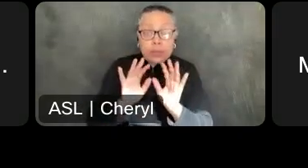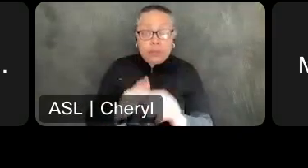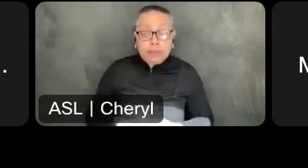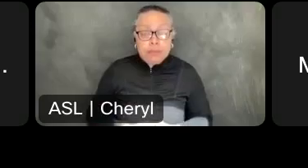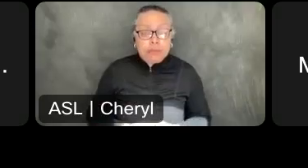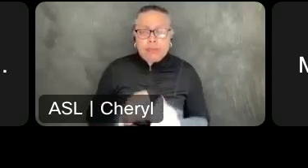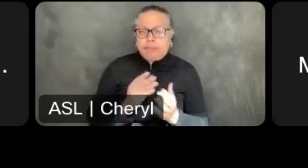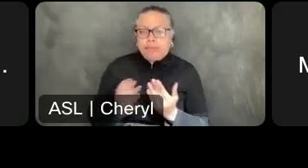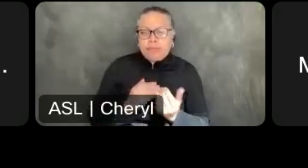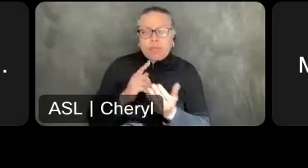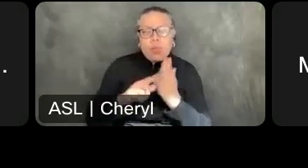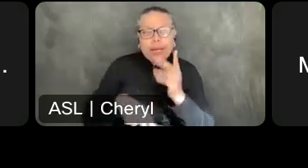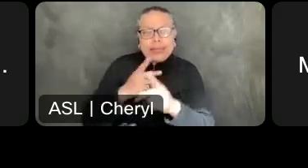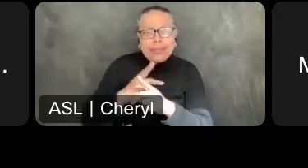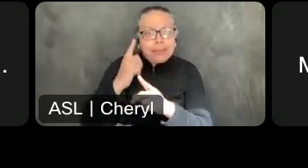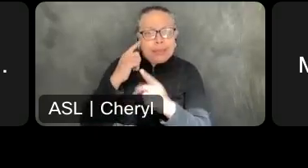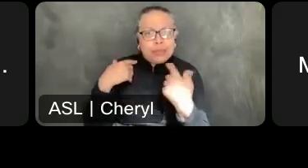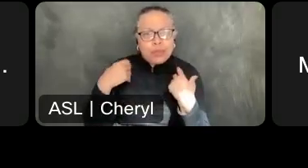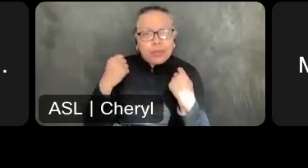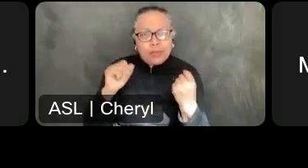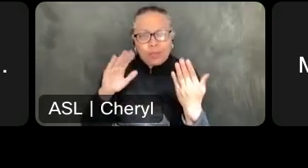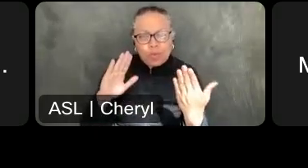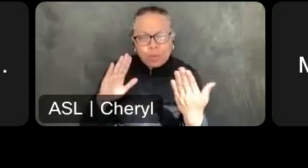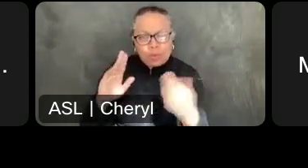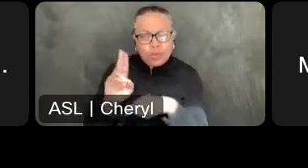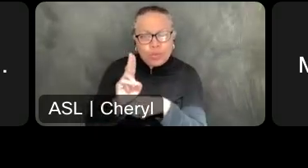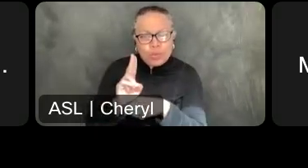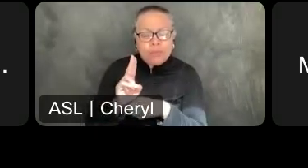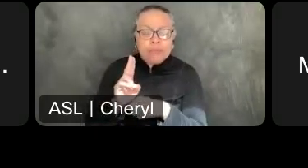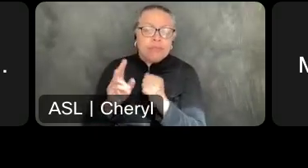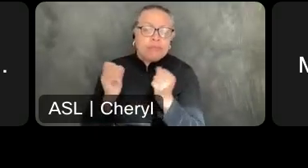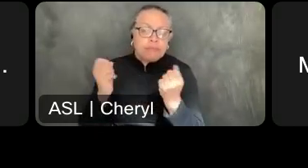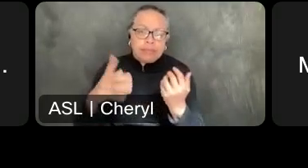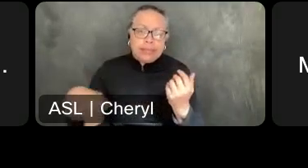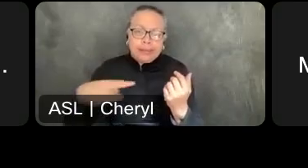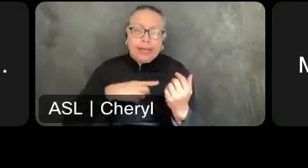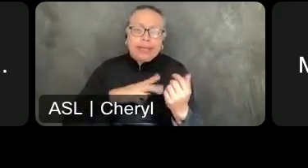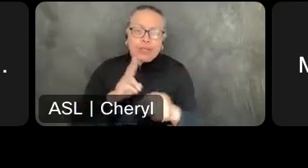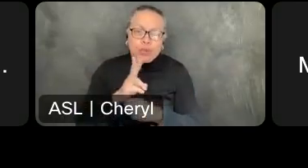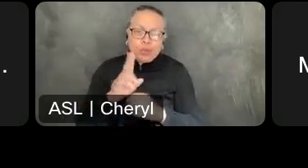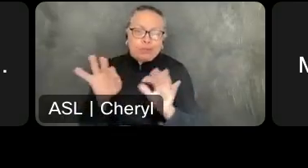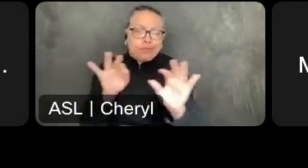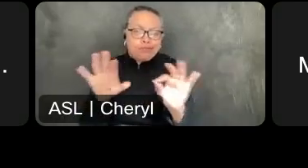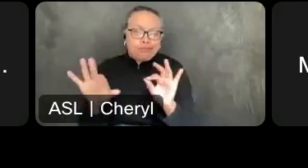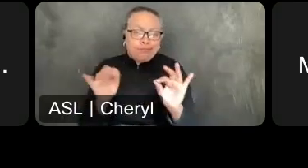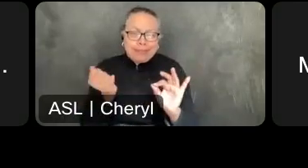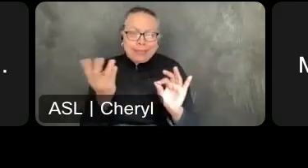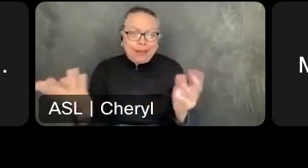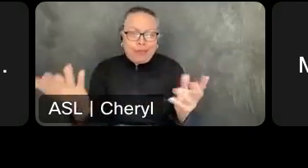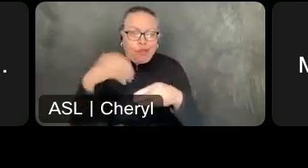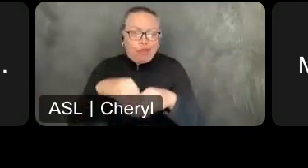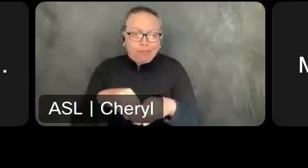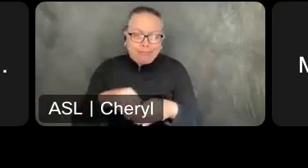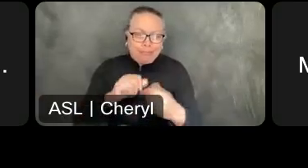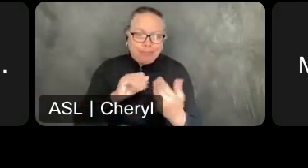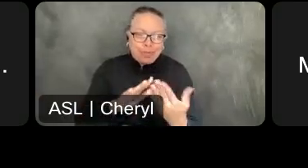kind of mental health approach you may use, and the vast majority of us use an eclectic approach. So, no matter what kind of